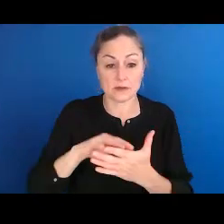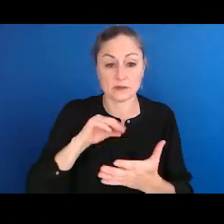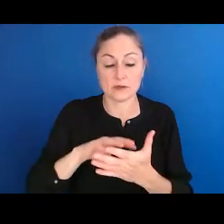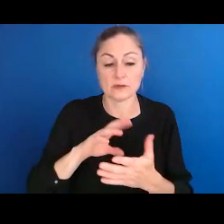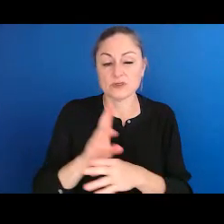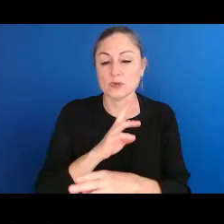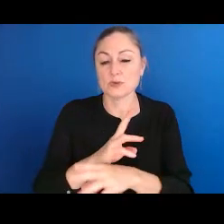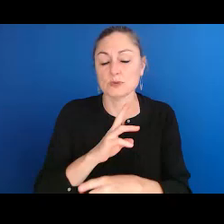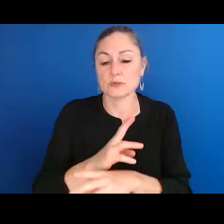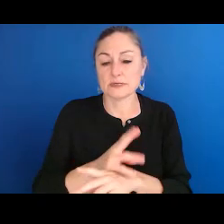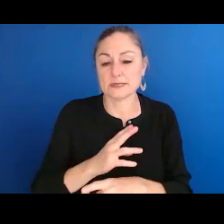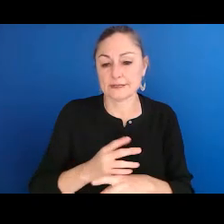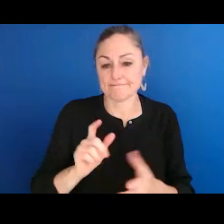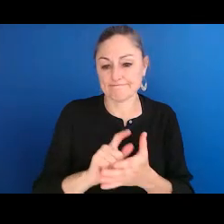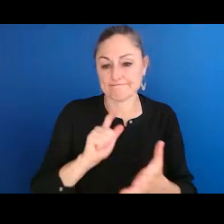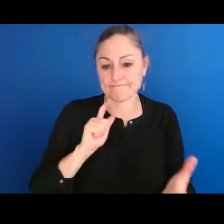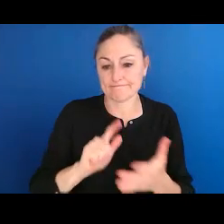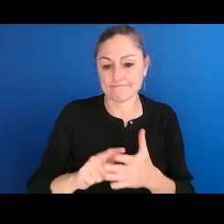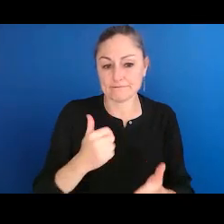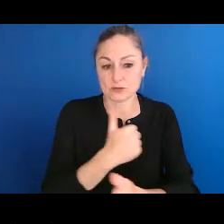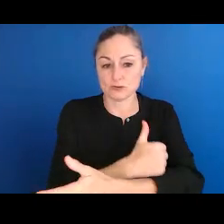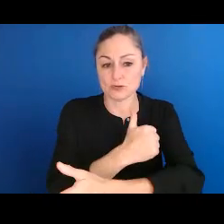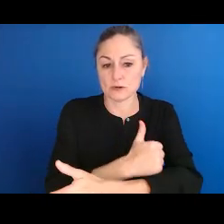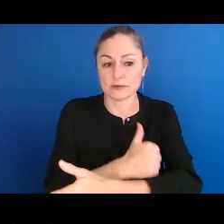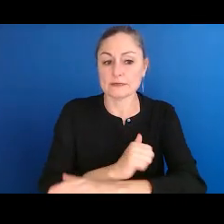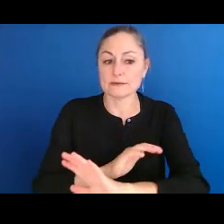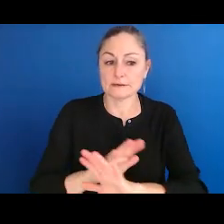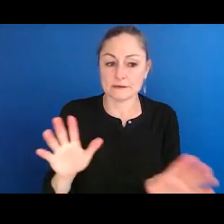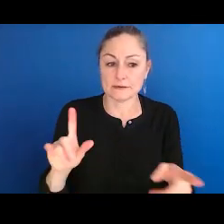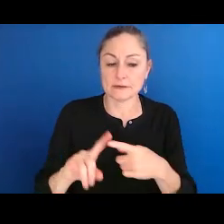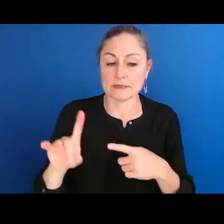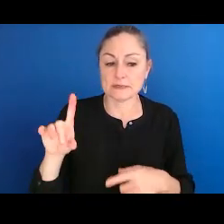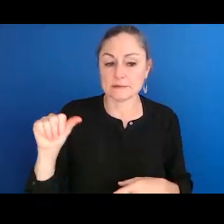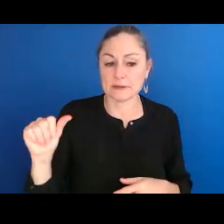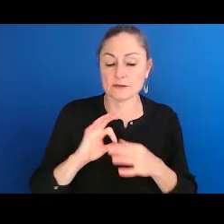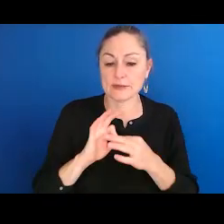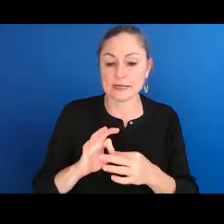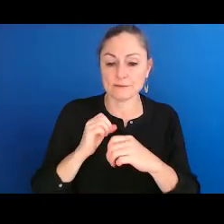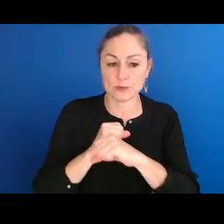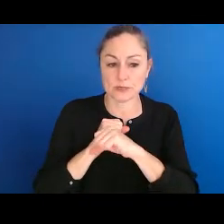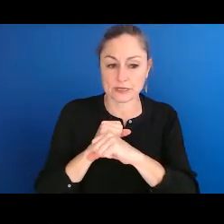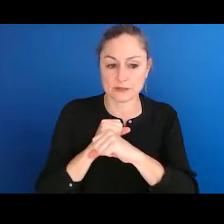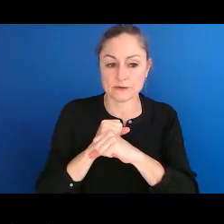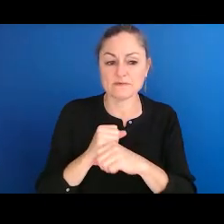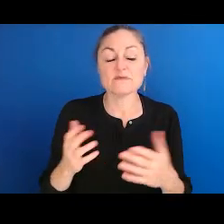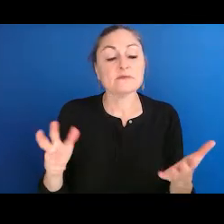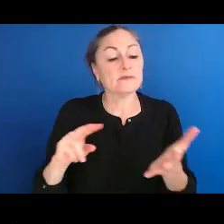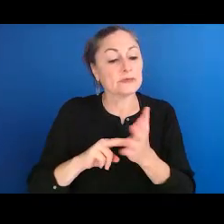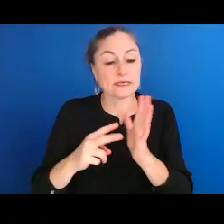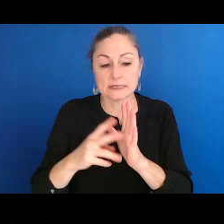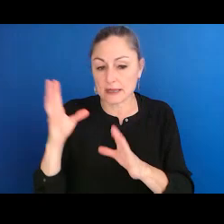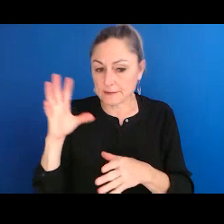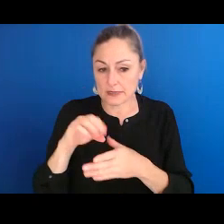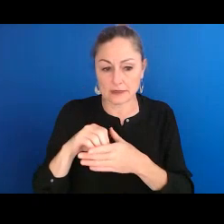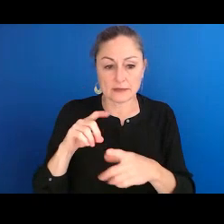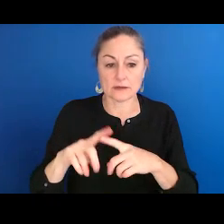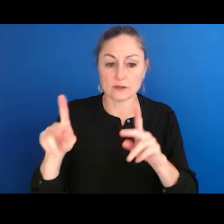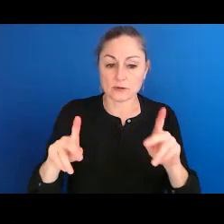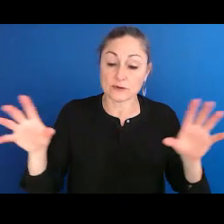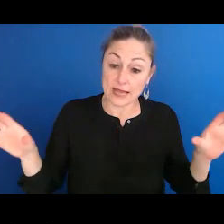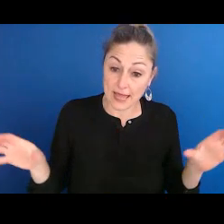or controlled substances are exempted from disability-related protections. This does not include those who are in active